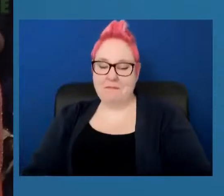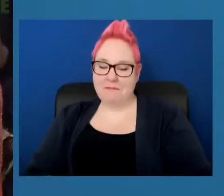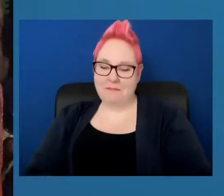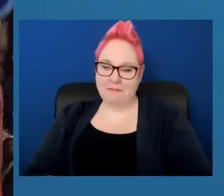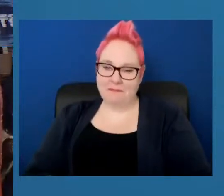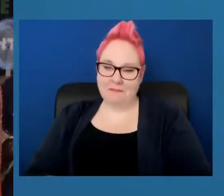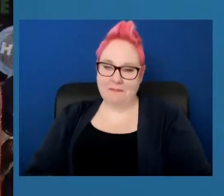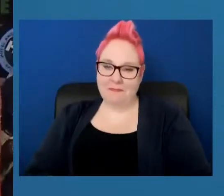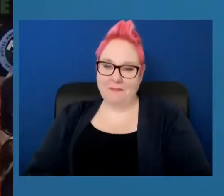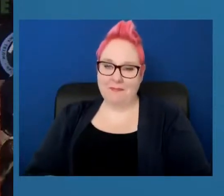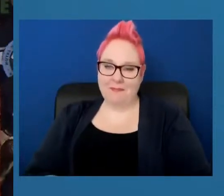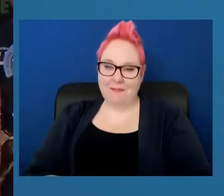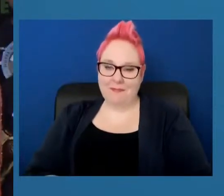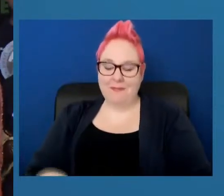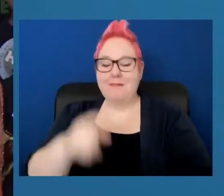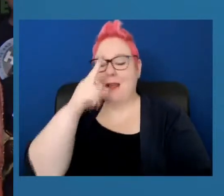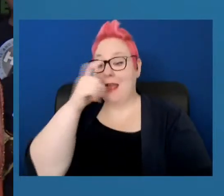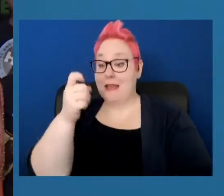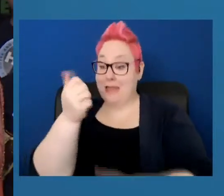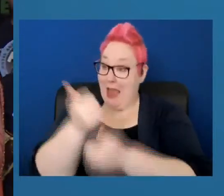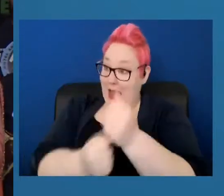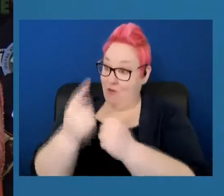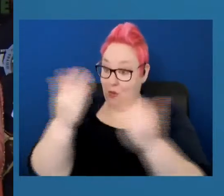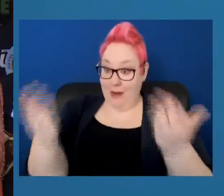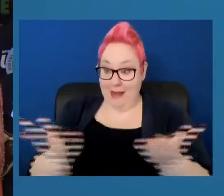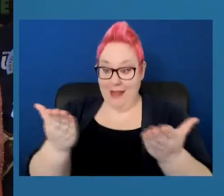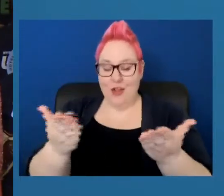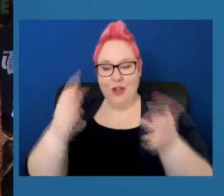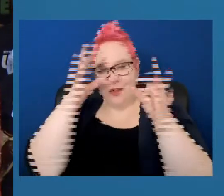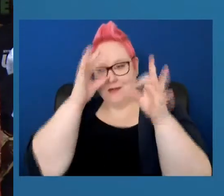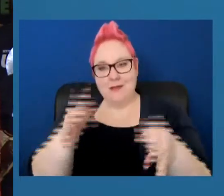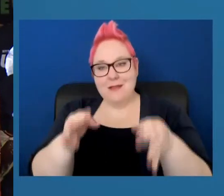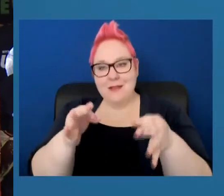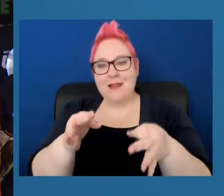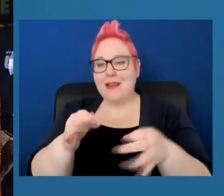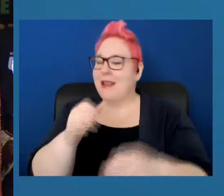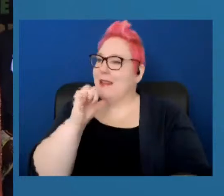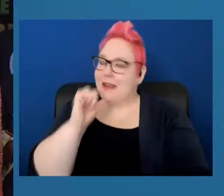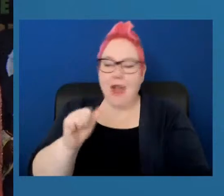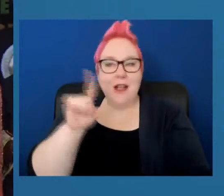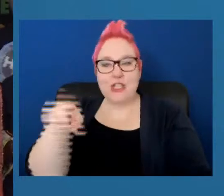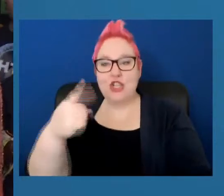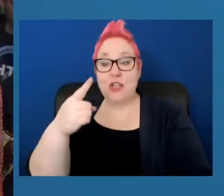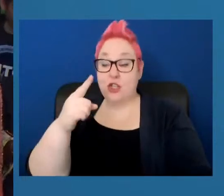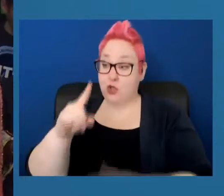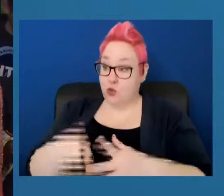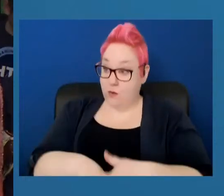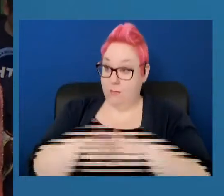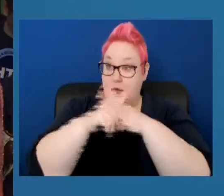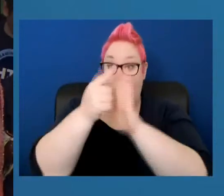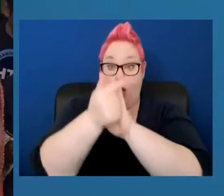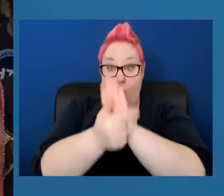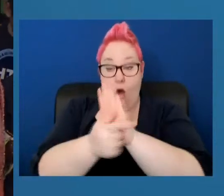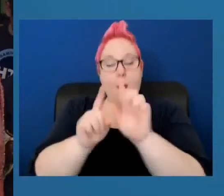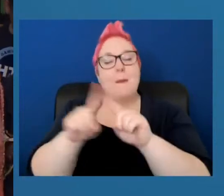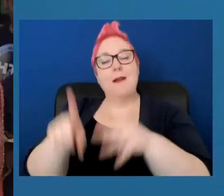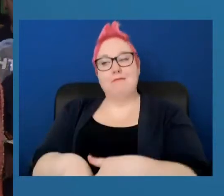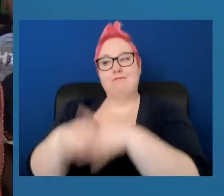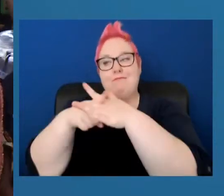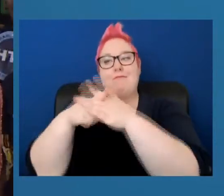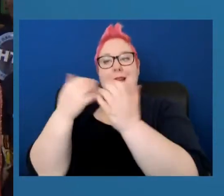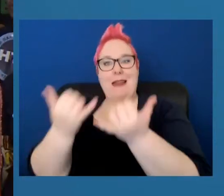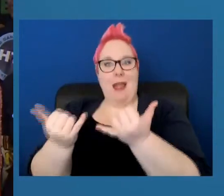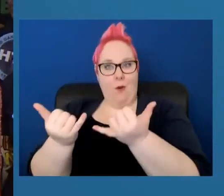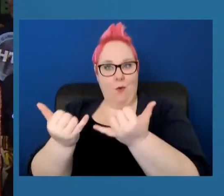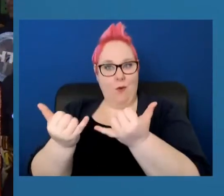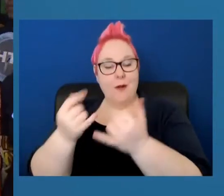Because everyone here was determined not just to enact this law, but to enact it now. Because they were fully aware that